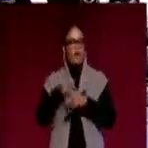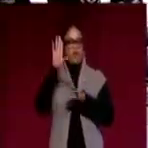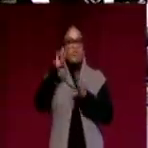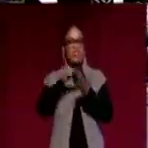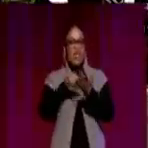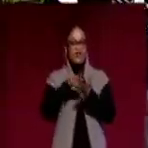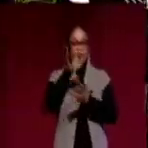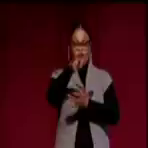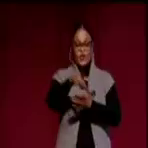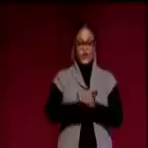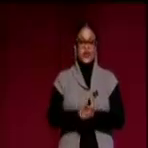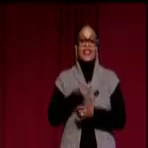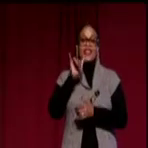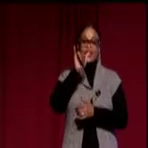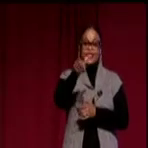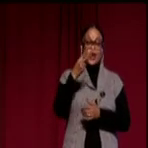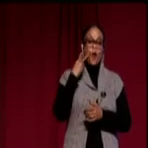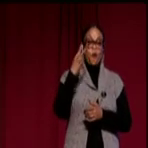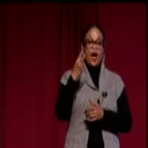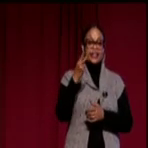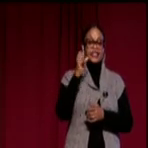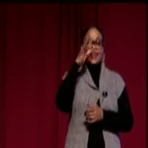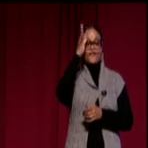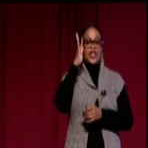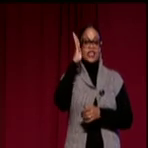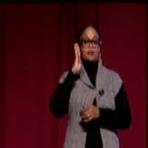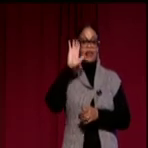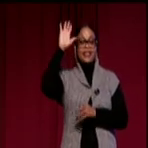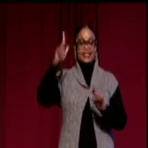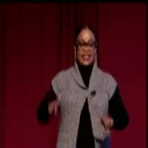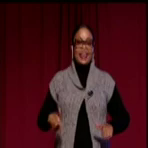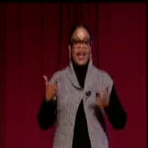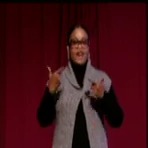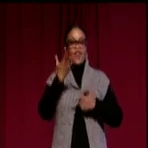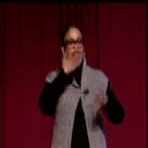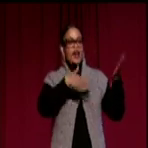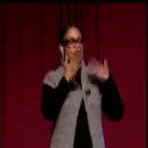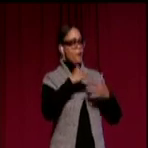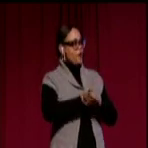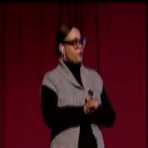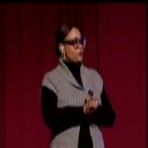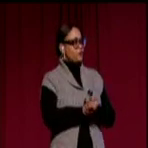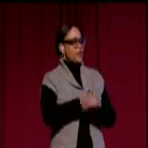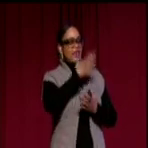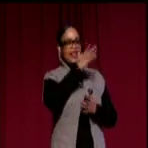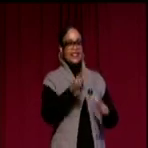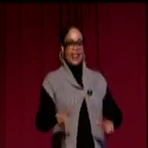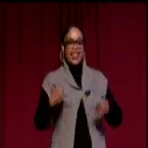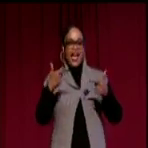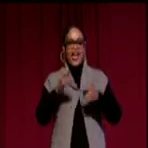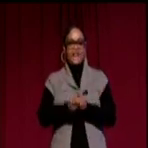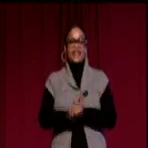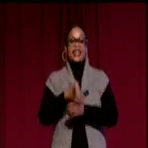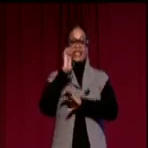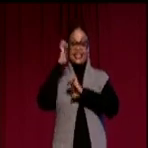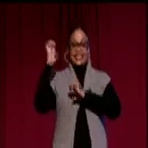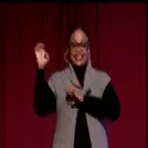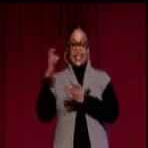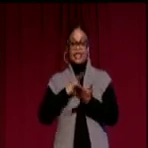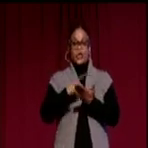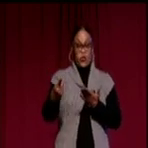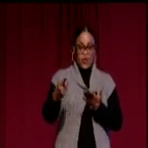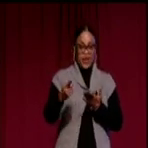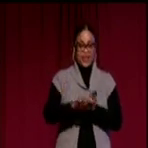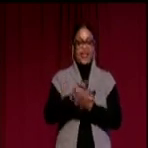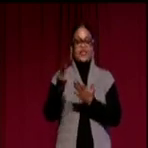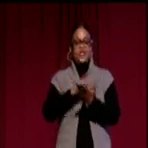Of you that are still watching Facebook, He's Alive. Come on, DeAndre, take us out with He's Alive. This is Easter week. This